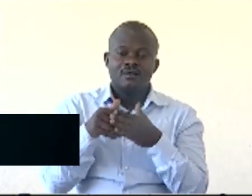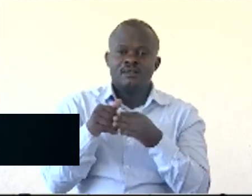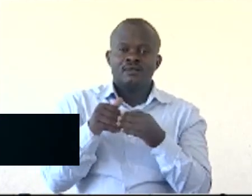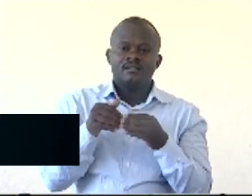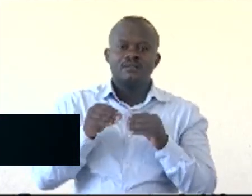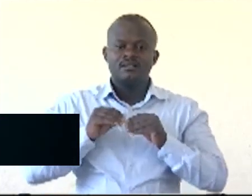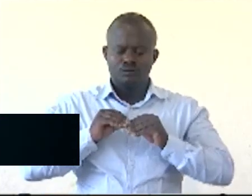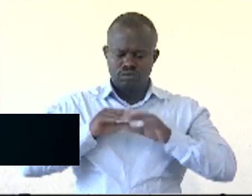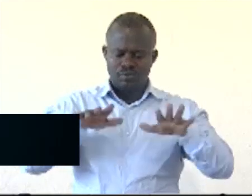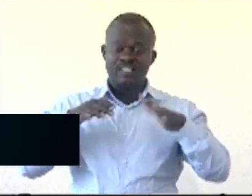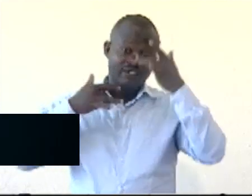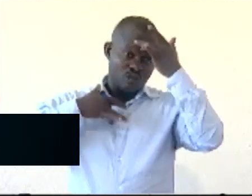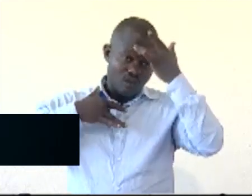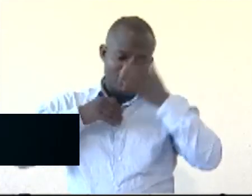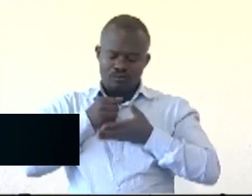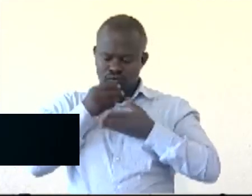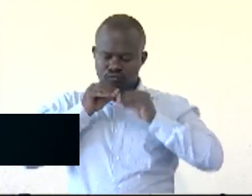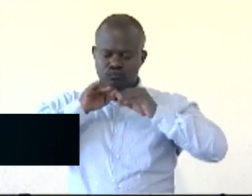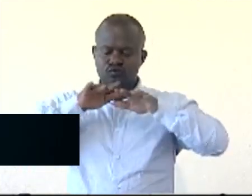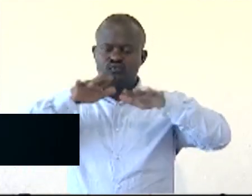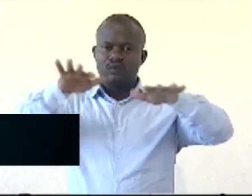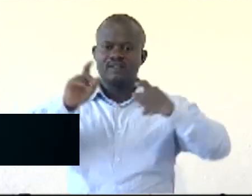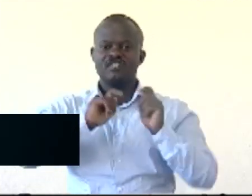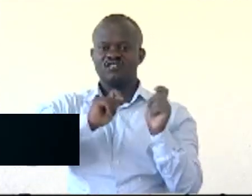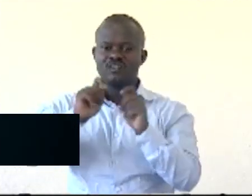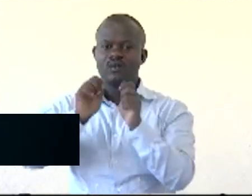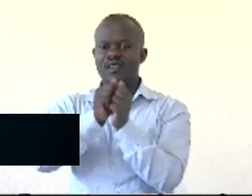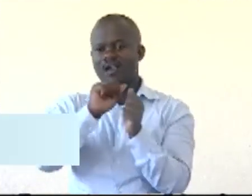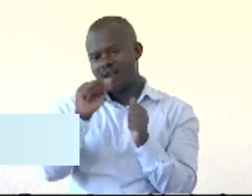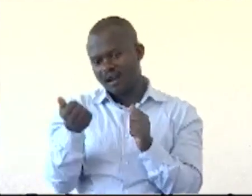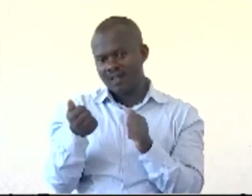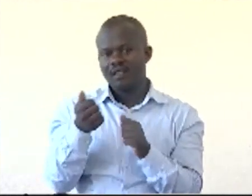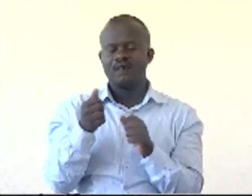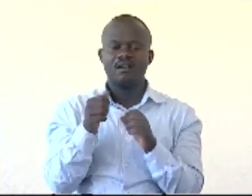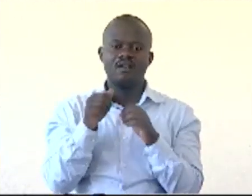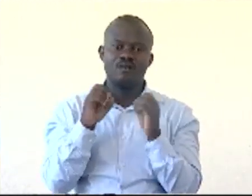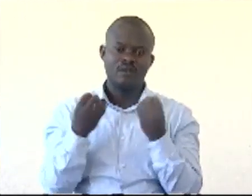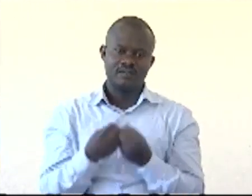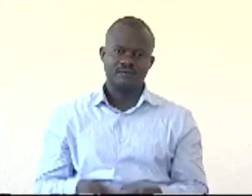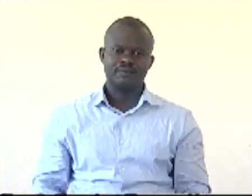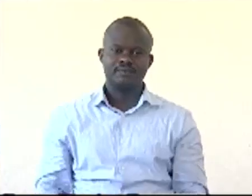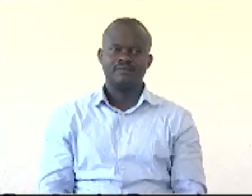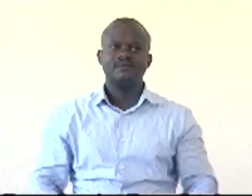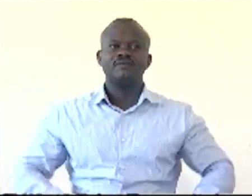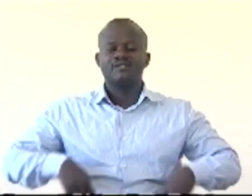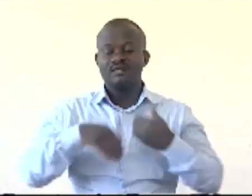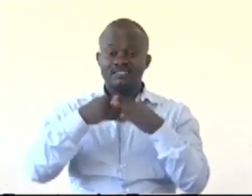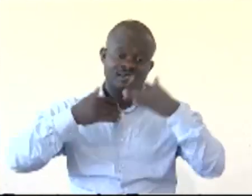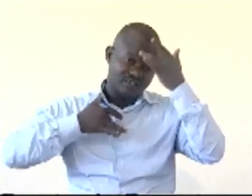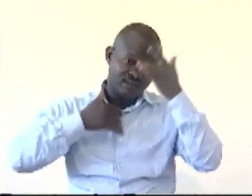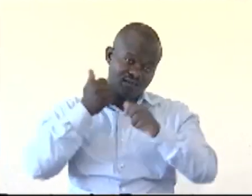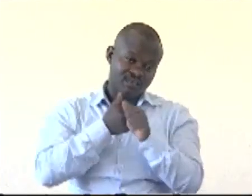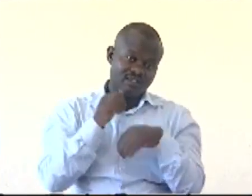or transmitted to a person by another organism. Diseases which